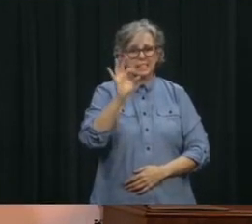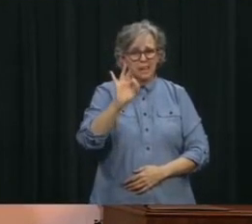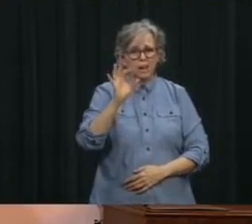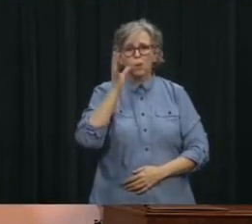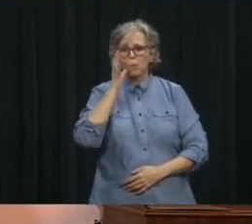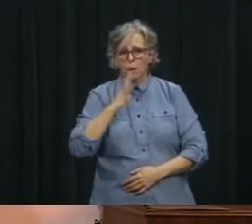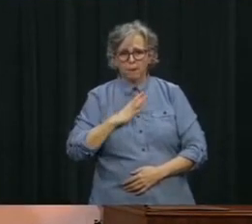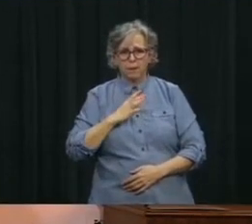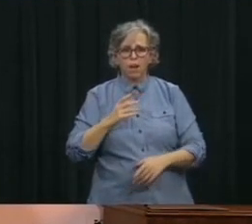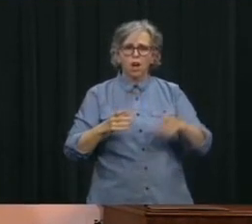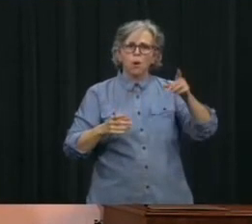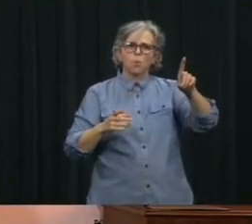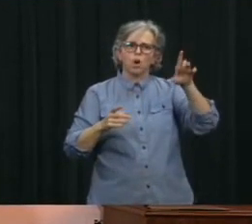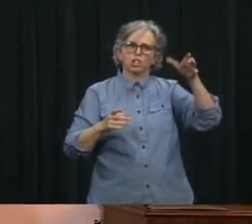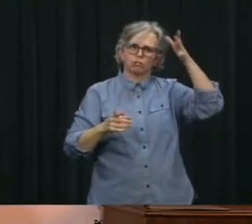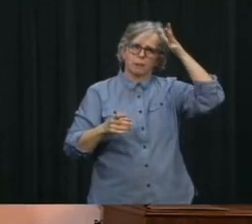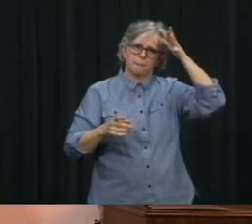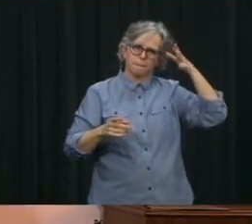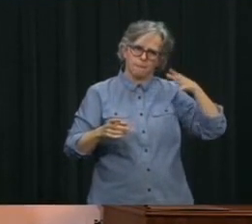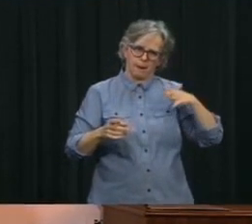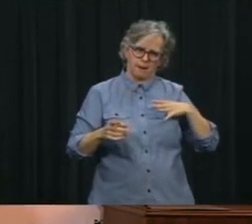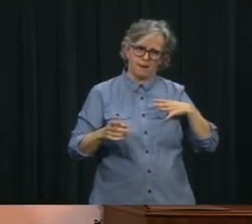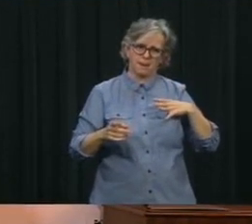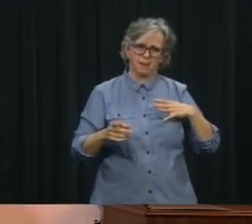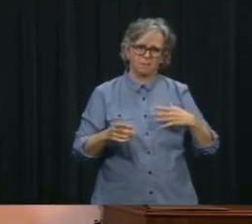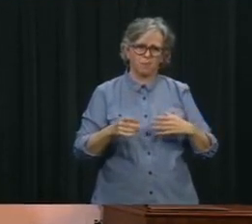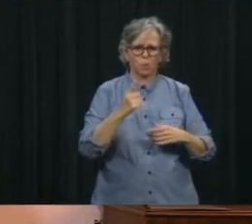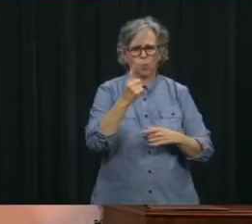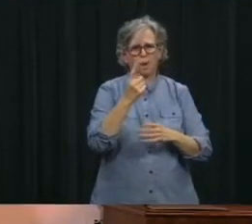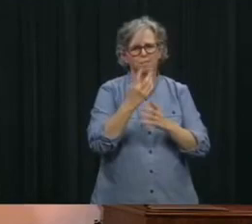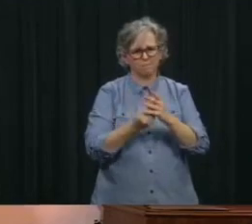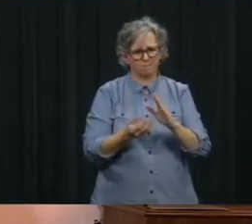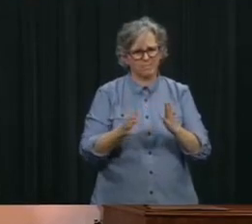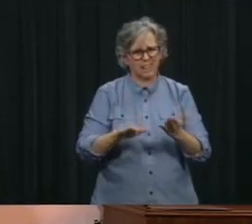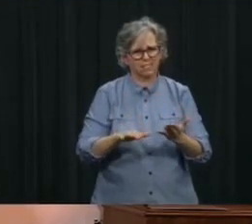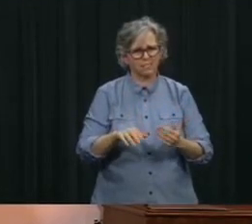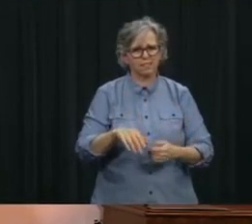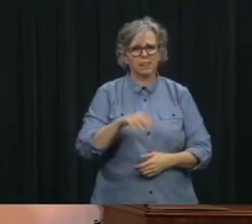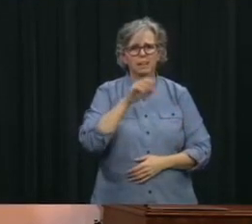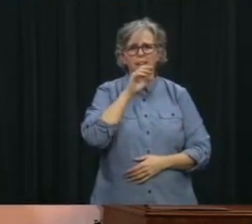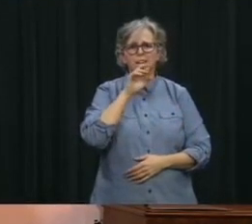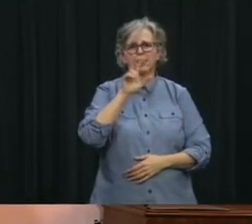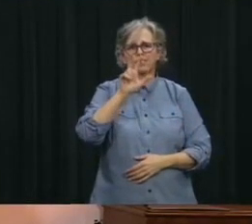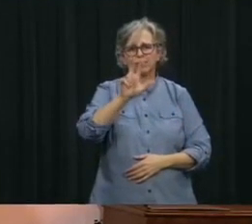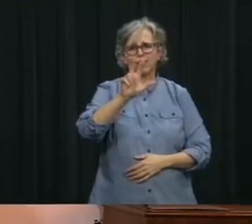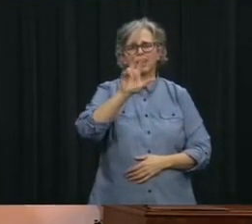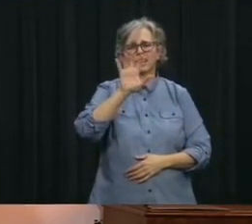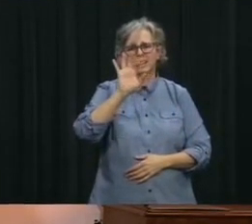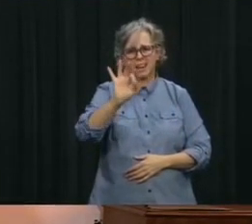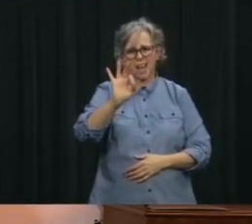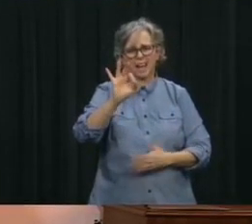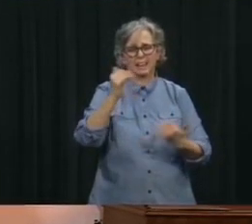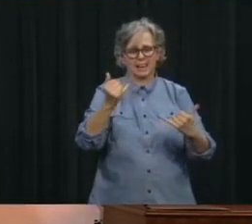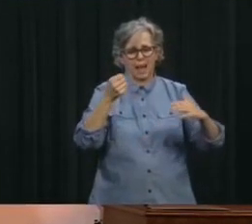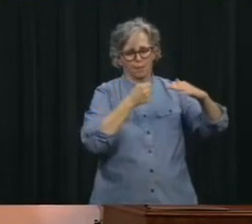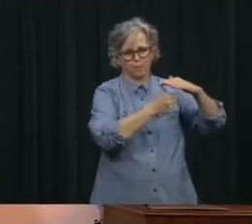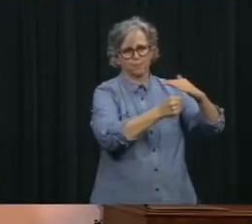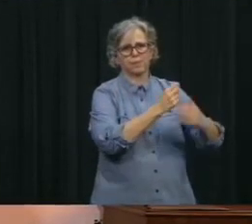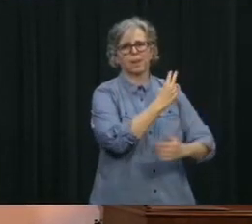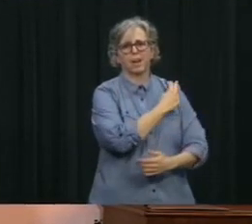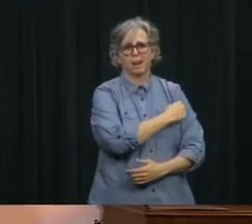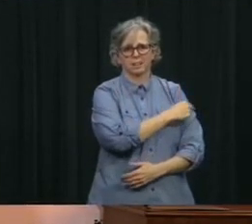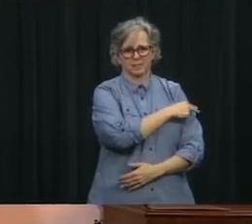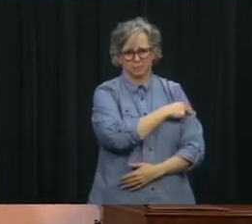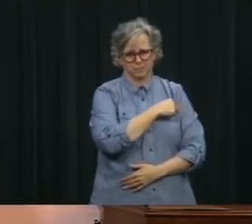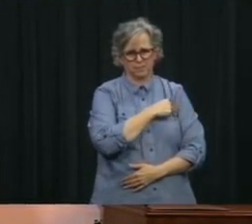males, our first death, and 39 hospitalizations. We now have